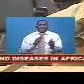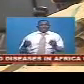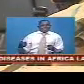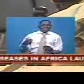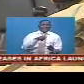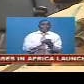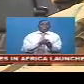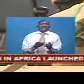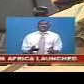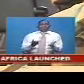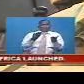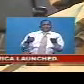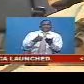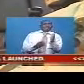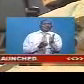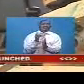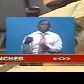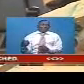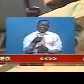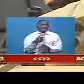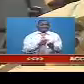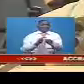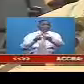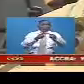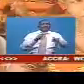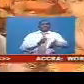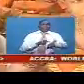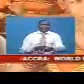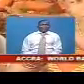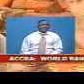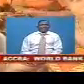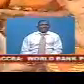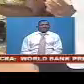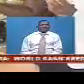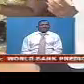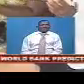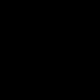while they themselves promote their own self-development at the same time.